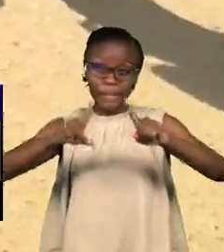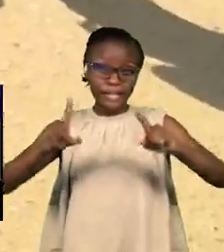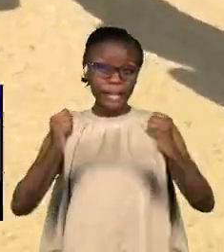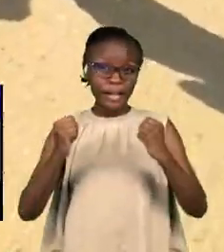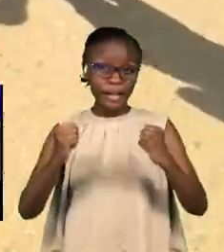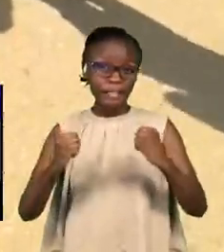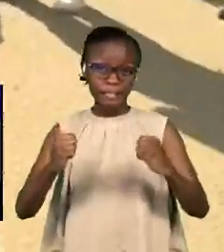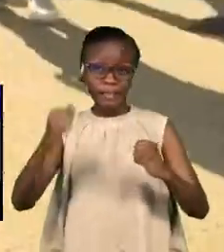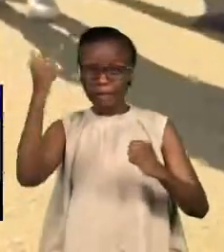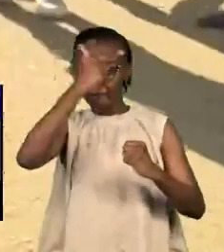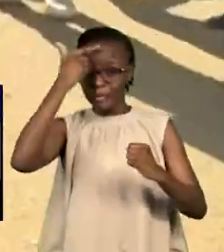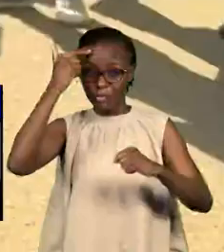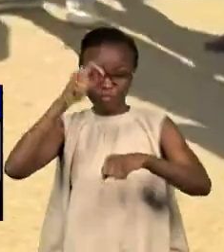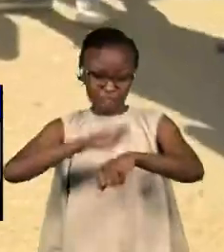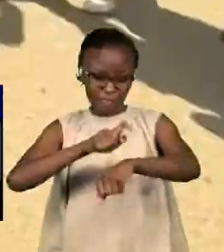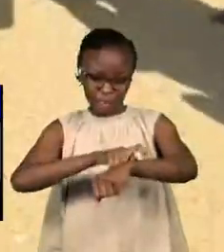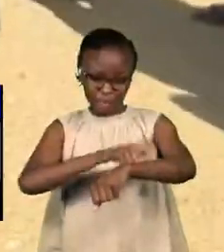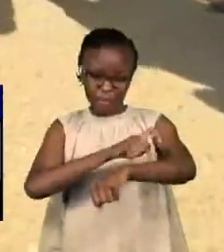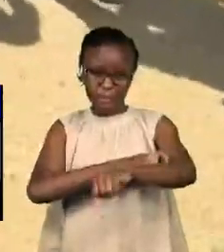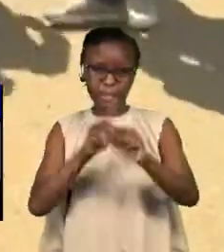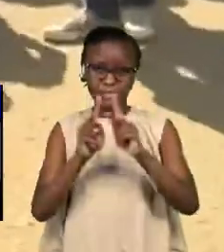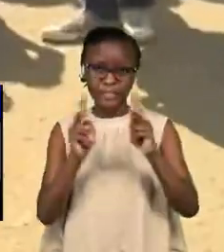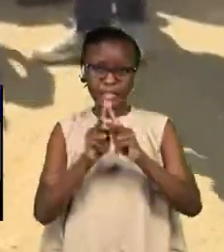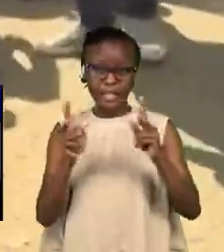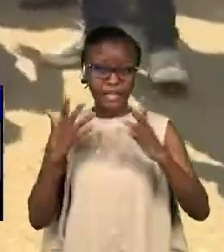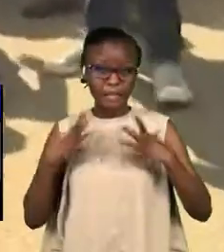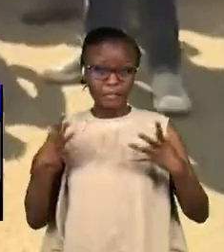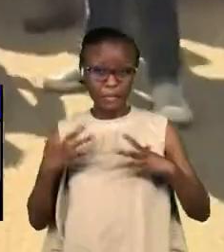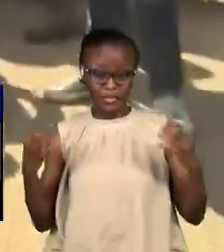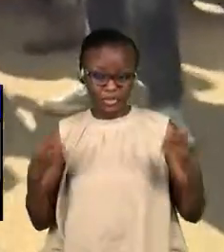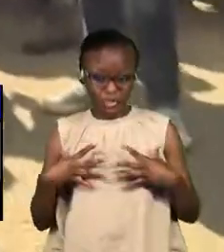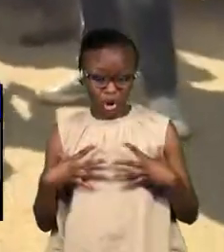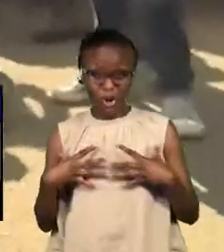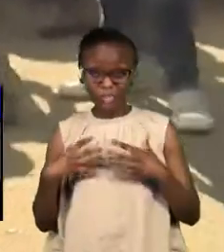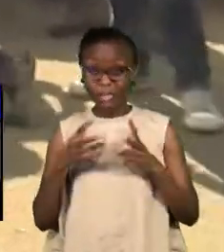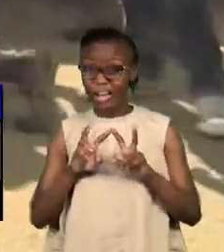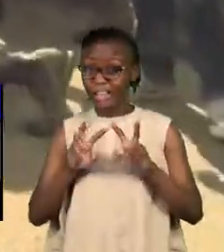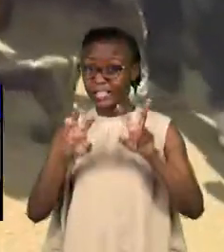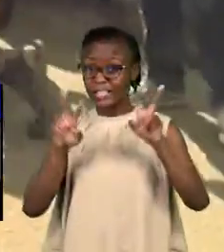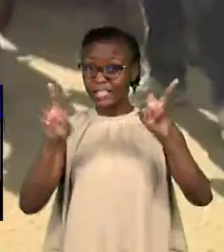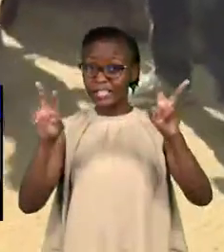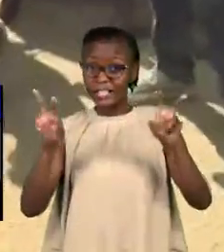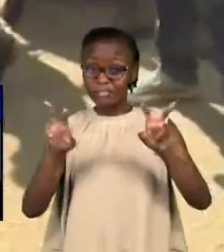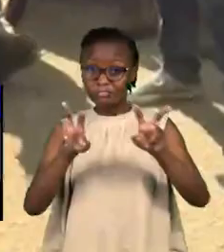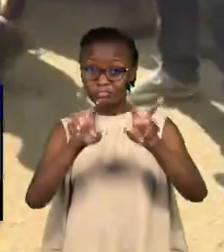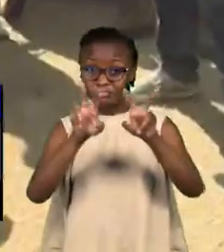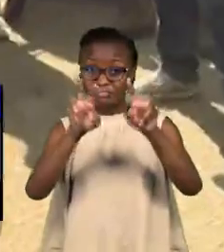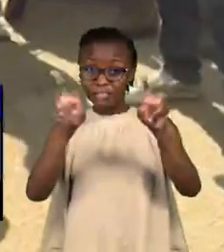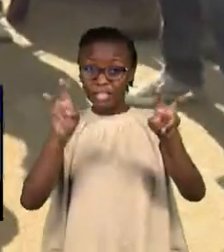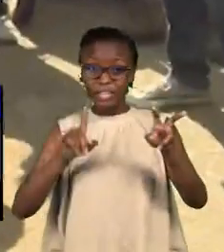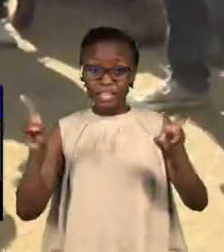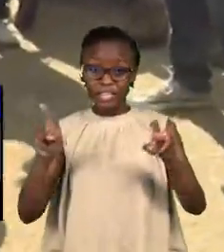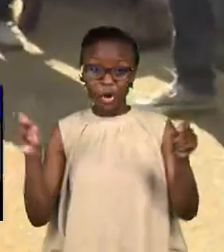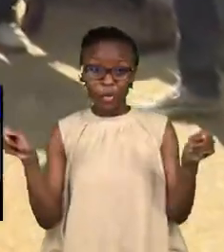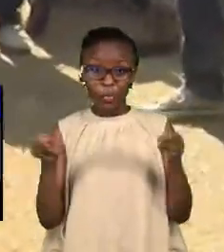is burdened with bee stings. The masses could not be left behind. Here, they came to witness this magic.